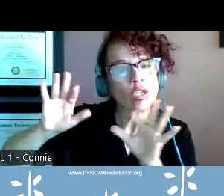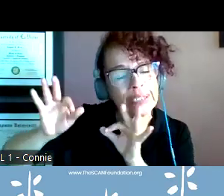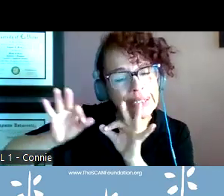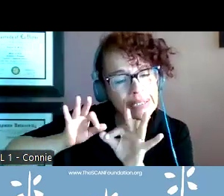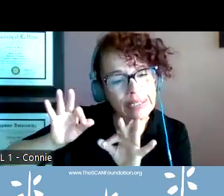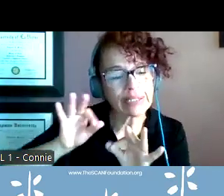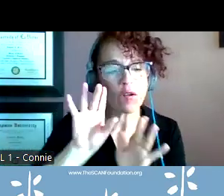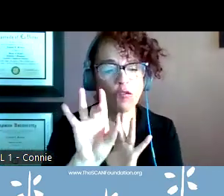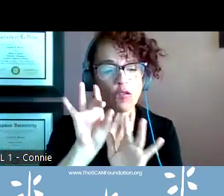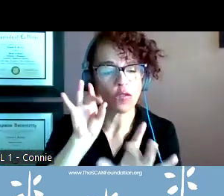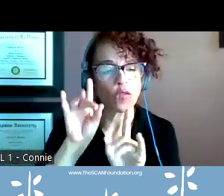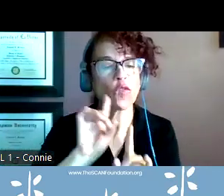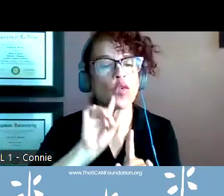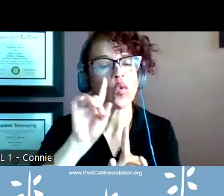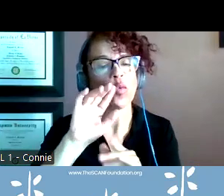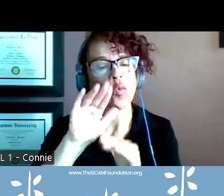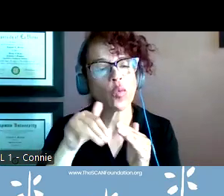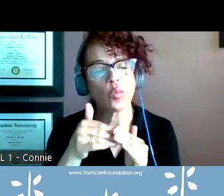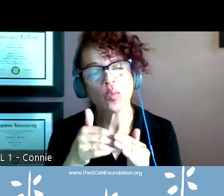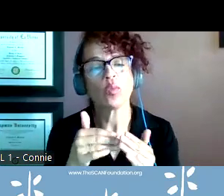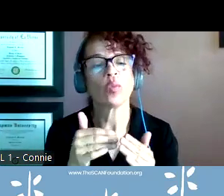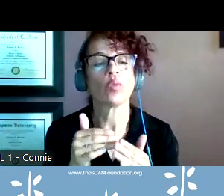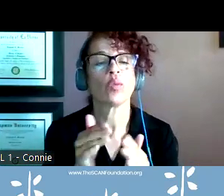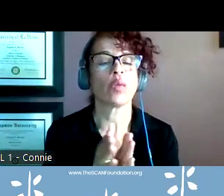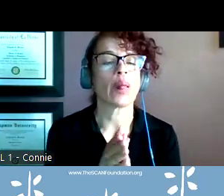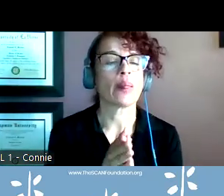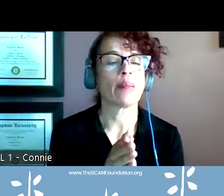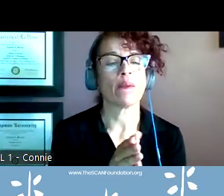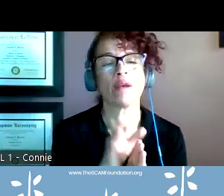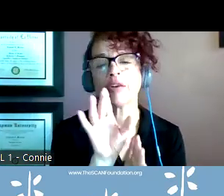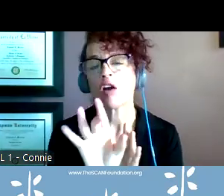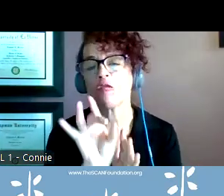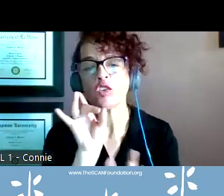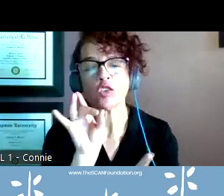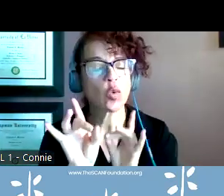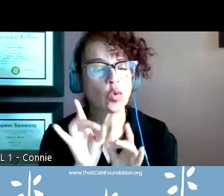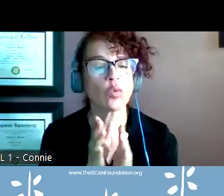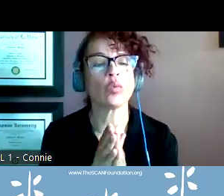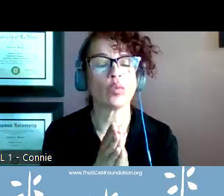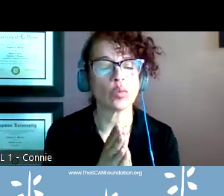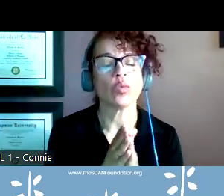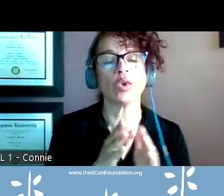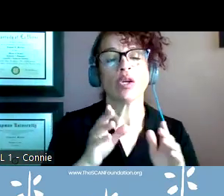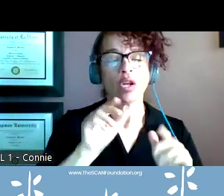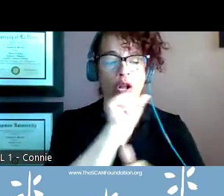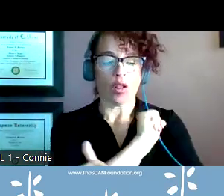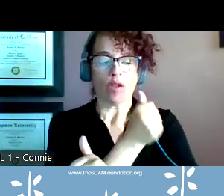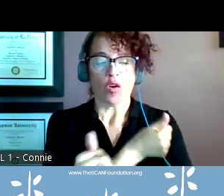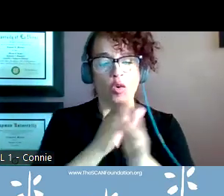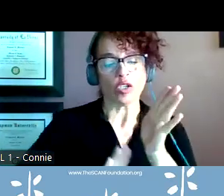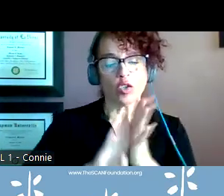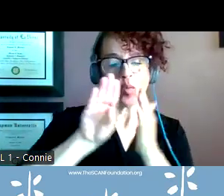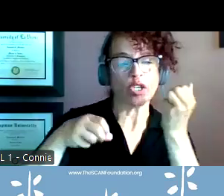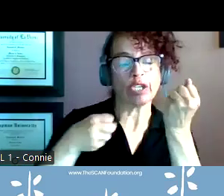as the choices and really those pros and cons of the choices, and has the authority to develop and